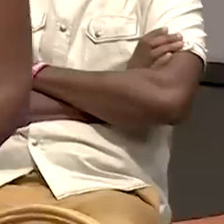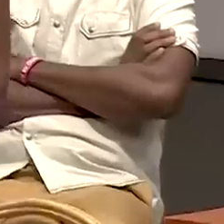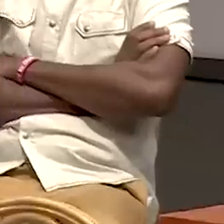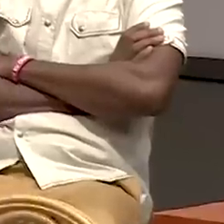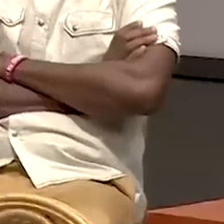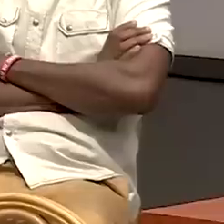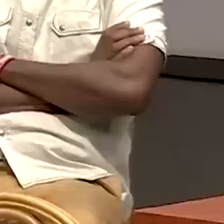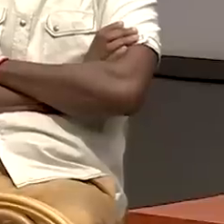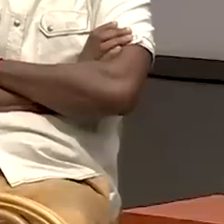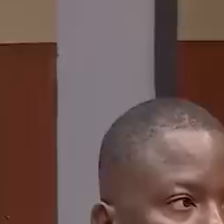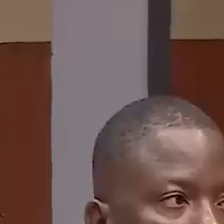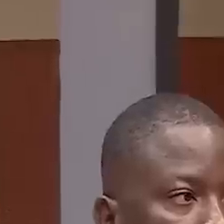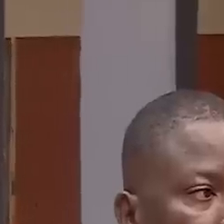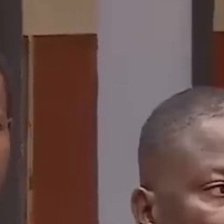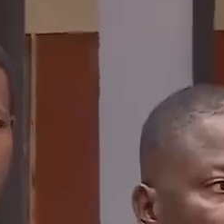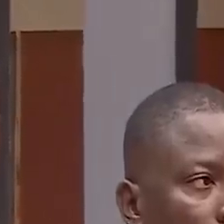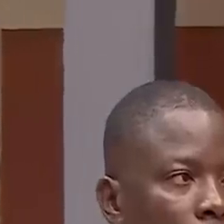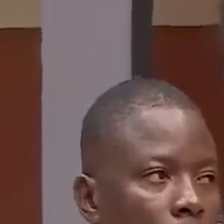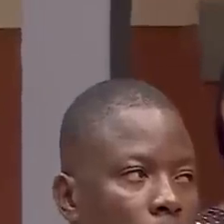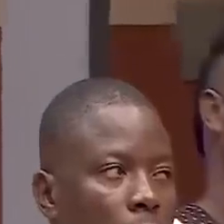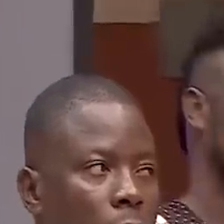for the upkeep of their children.